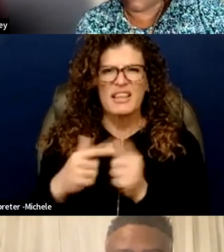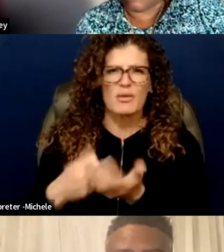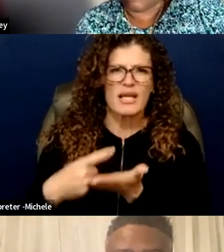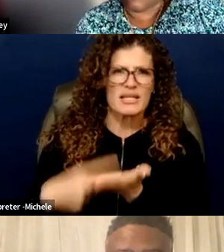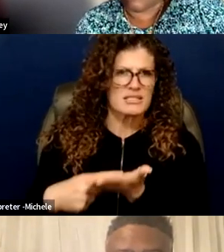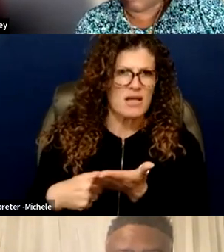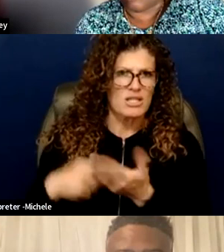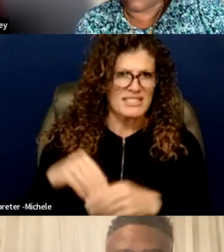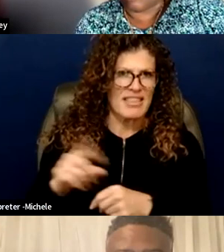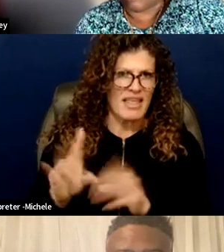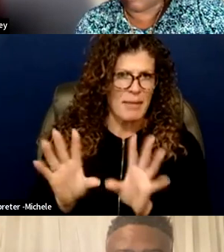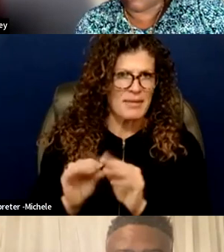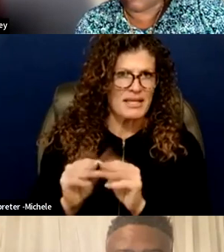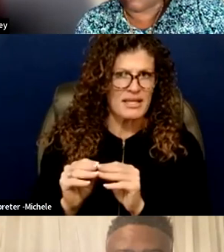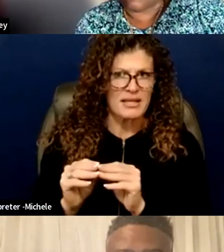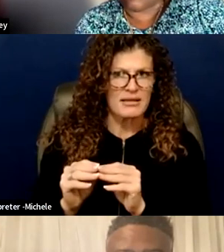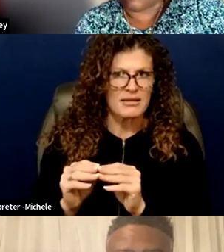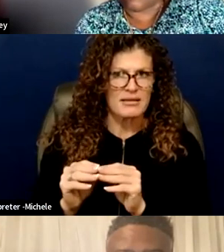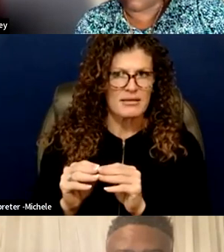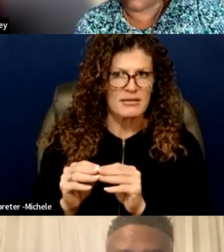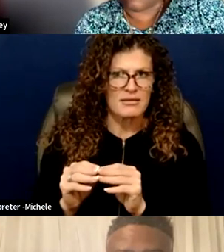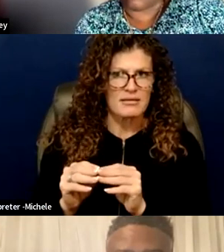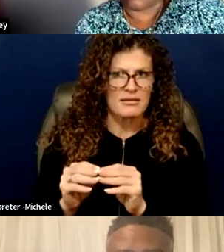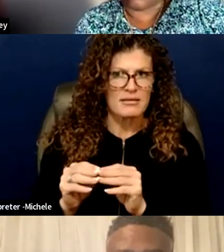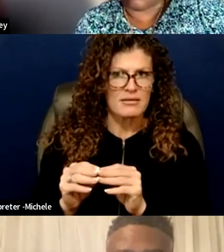in that venue. And we will not reconvene